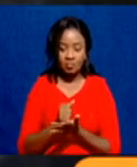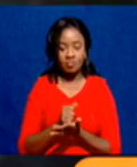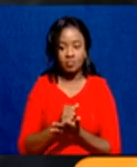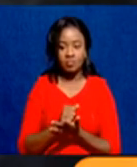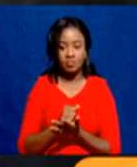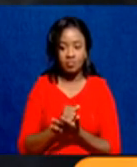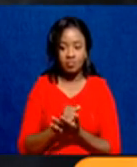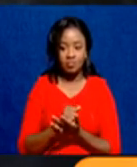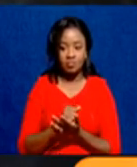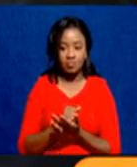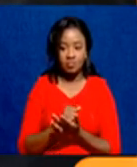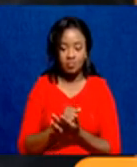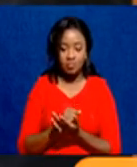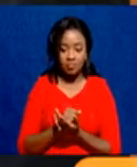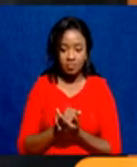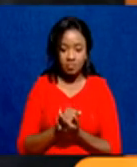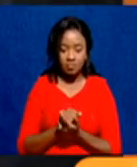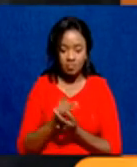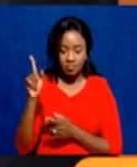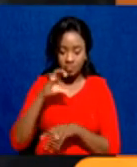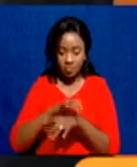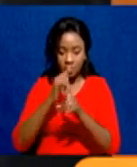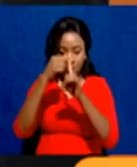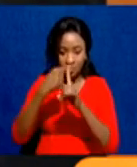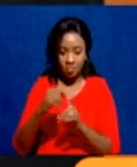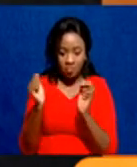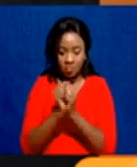Investigations reveal that Gakuya received over